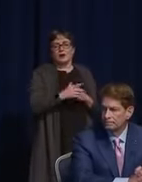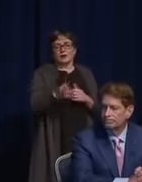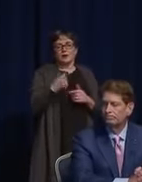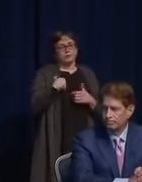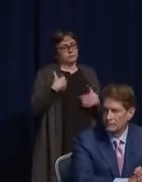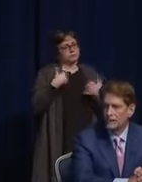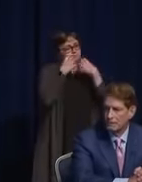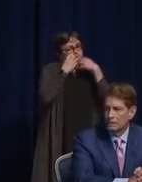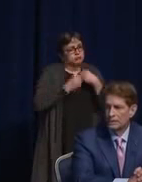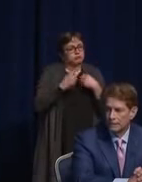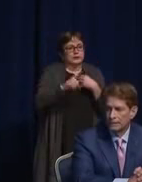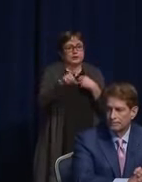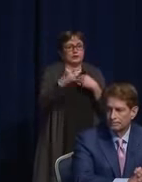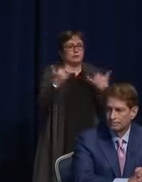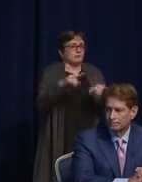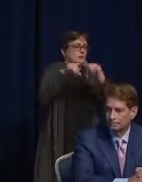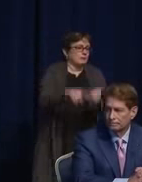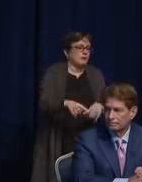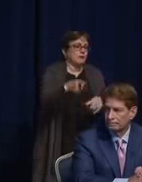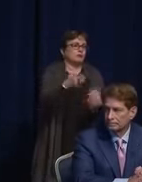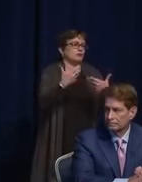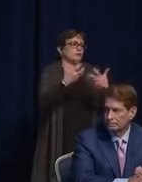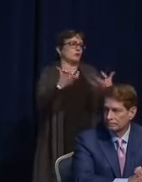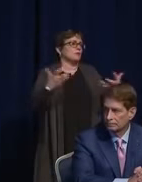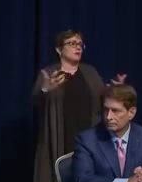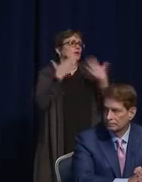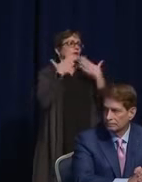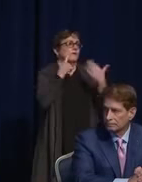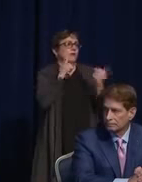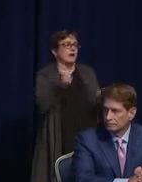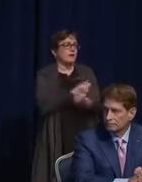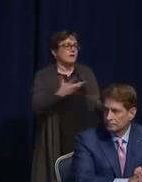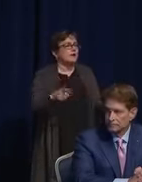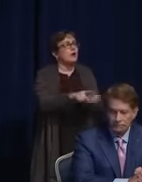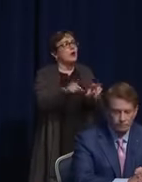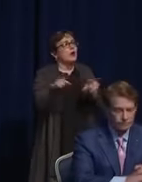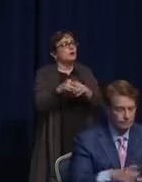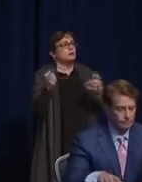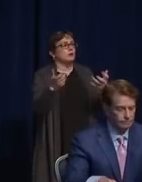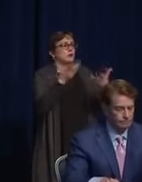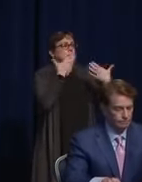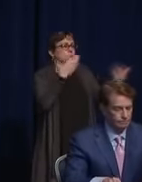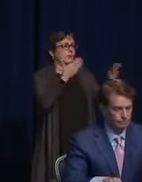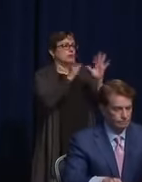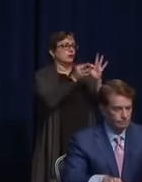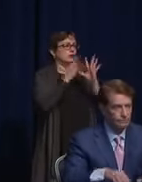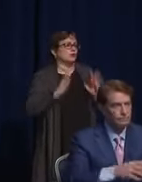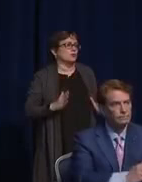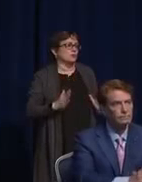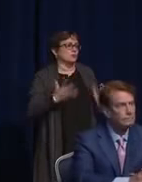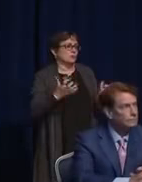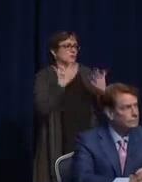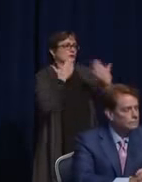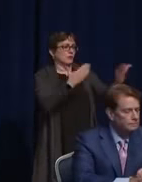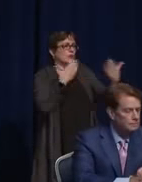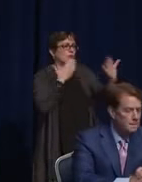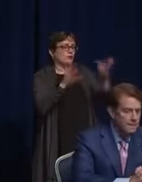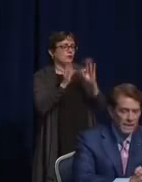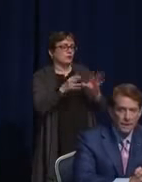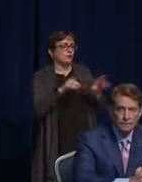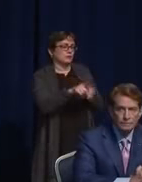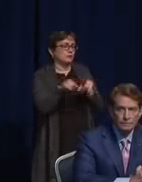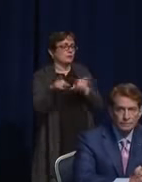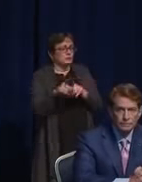So thank you for everything. I also want to thank our folks who are doing the sign language. I meant to thank you earlier, so I want to thank them for that.